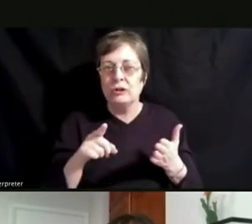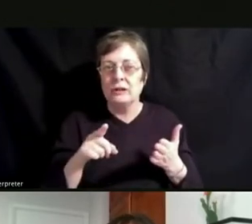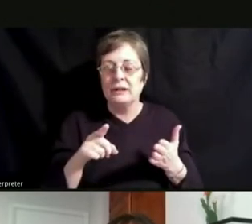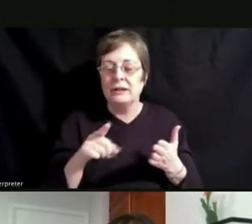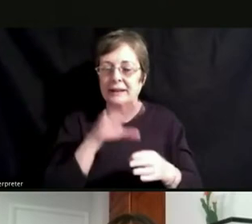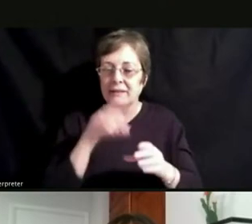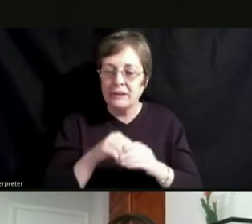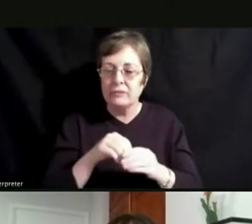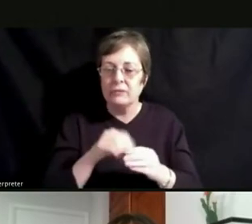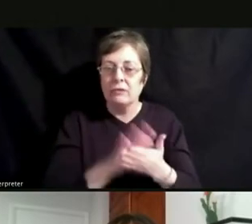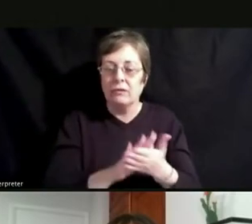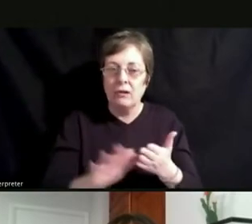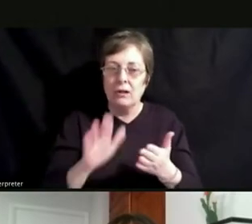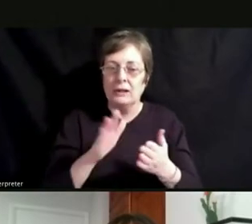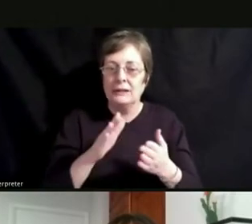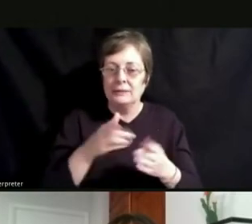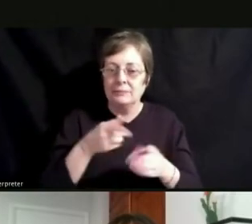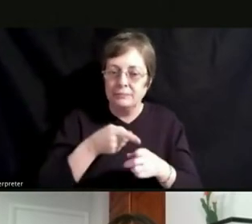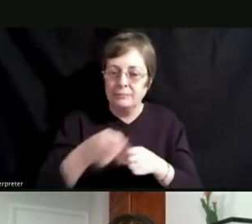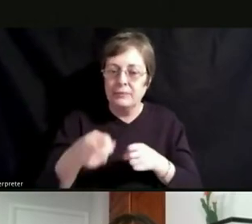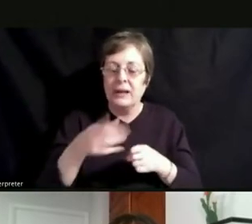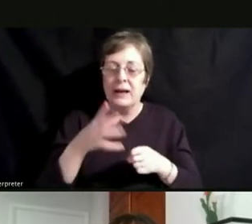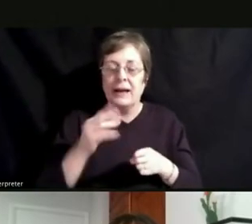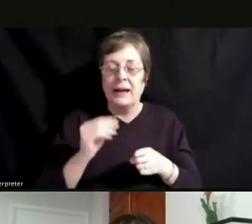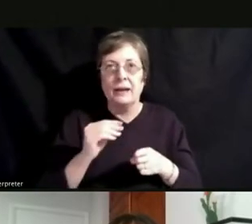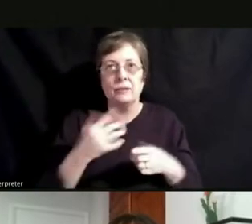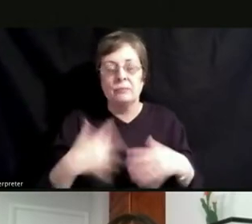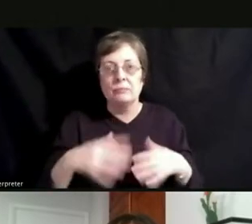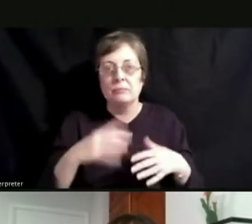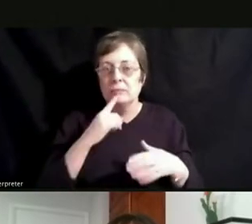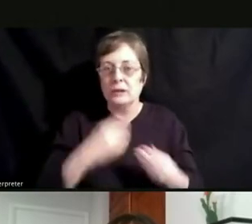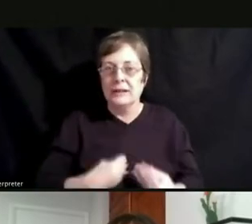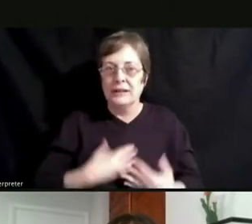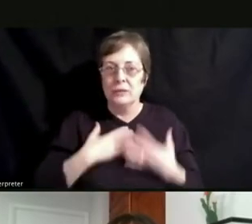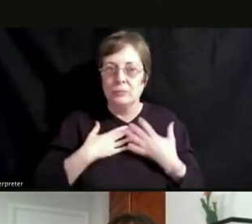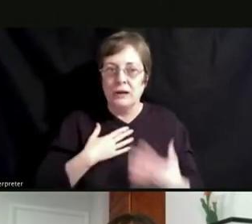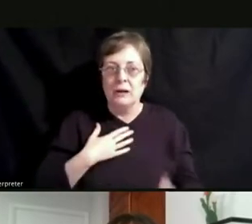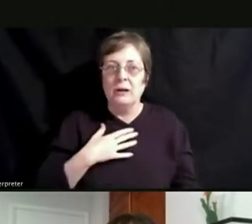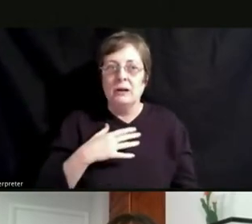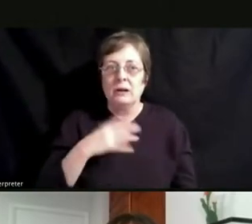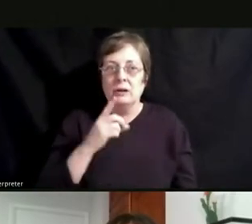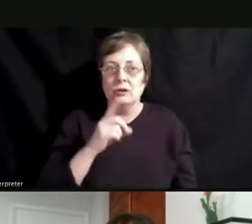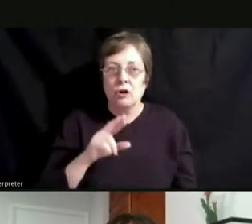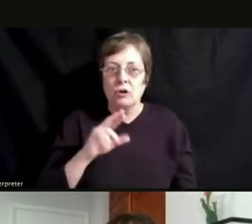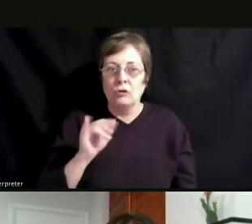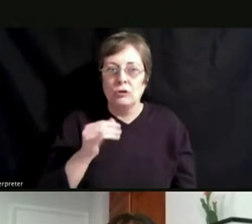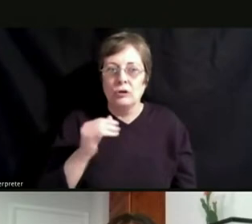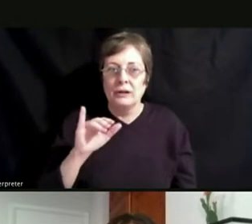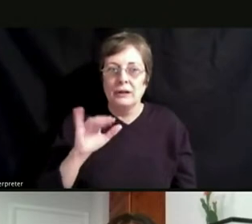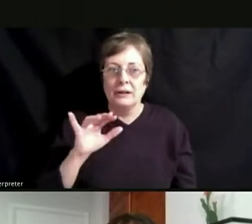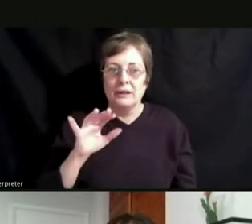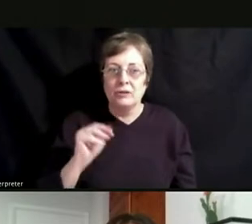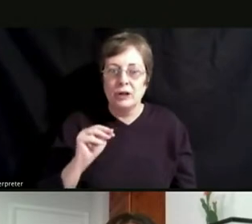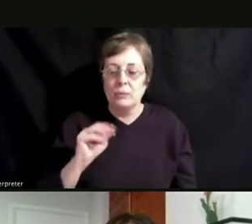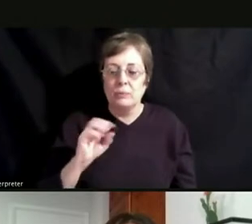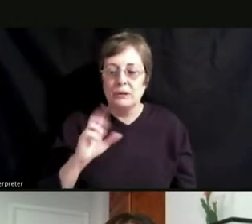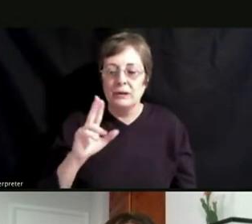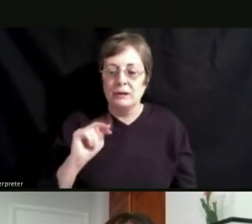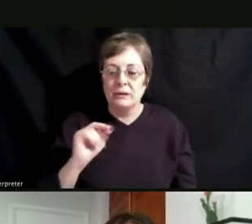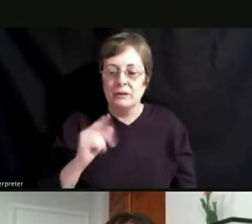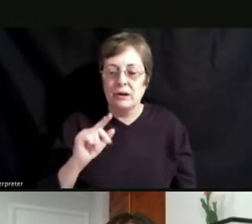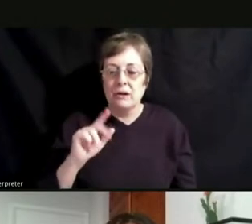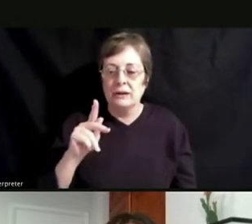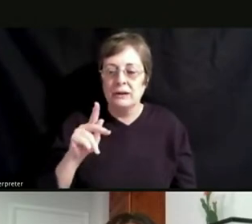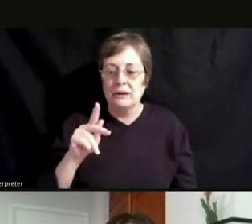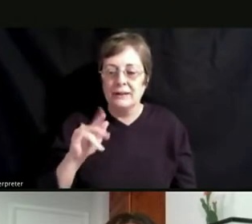and has just been wonderfully inspiring. This is Dr. Jin-Sung Kim, who's over at the University of Michigan. And so it's been really,